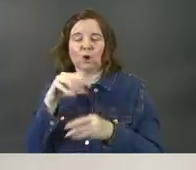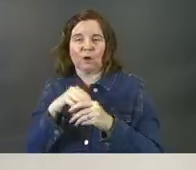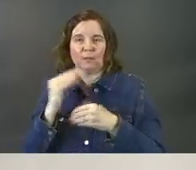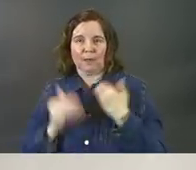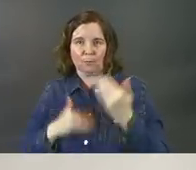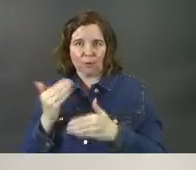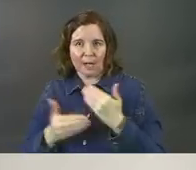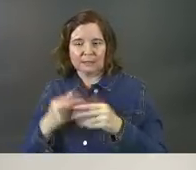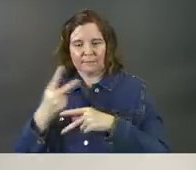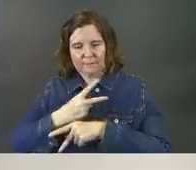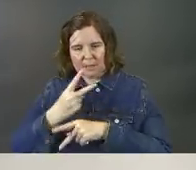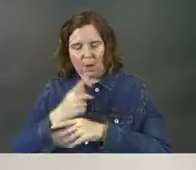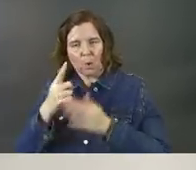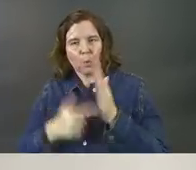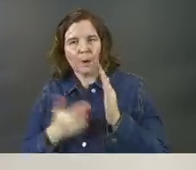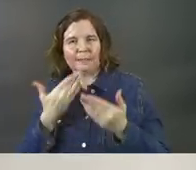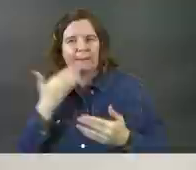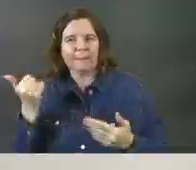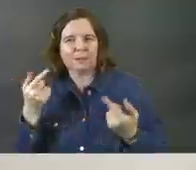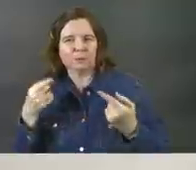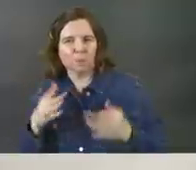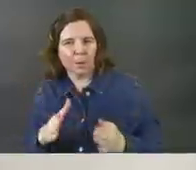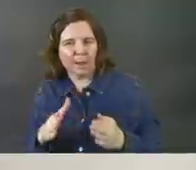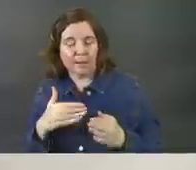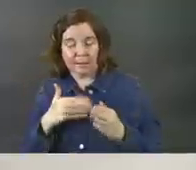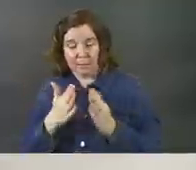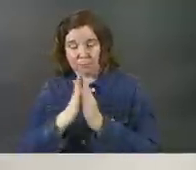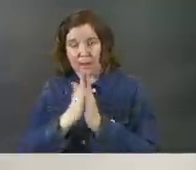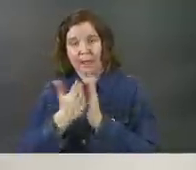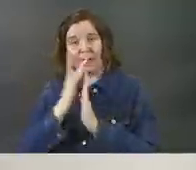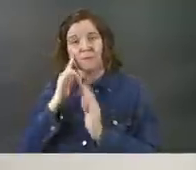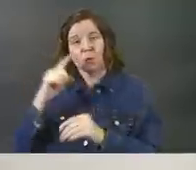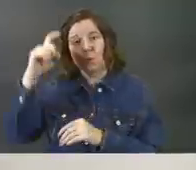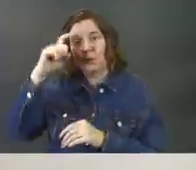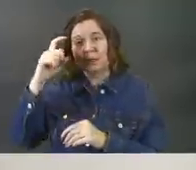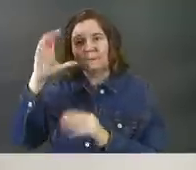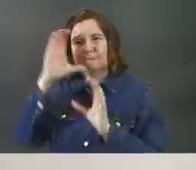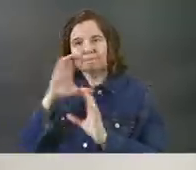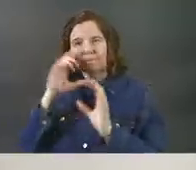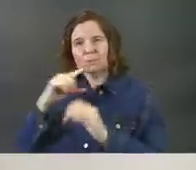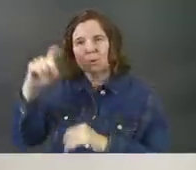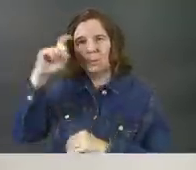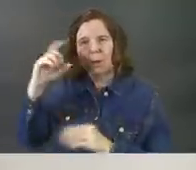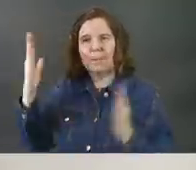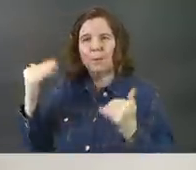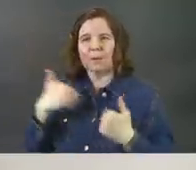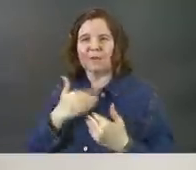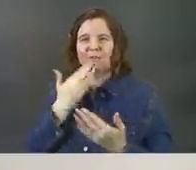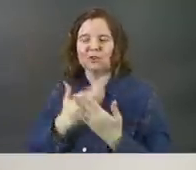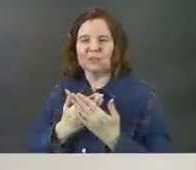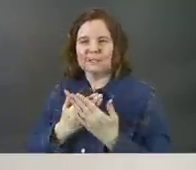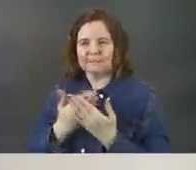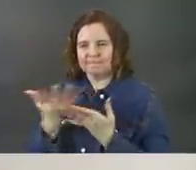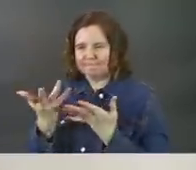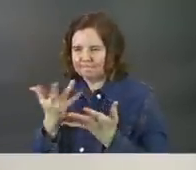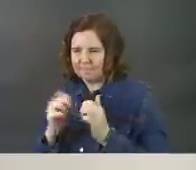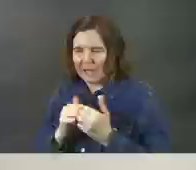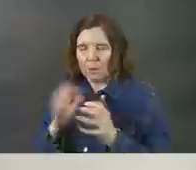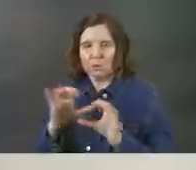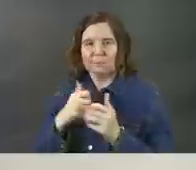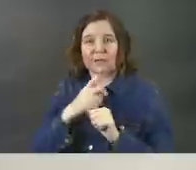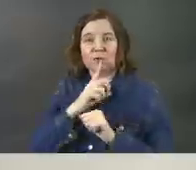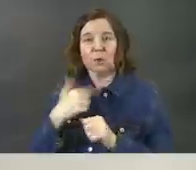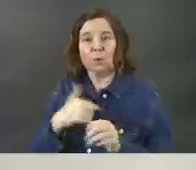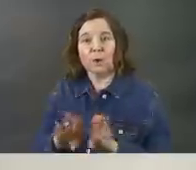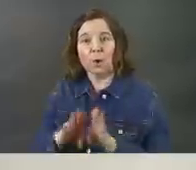that process of figuring out what is the best way, praying, asking for wisdom, seeking wisdom, and just hoping to have good discernment in how we do this to make